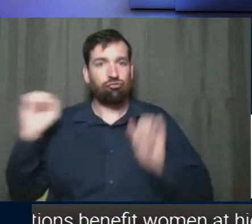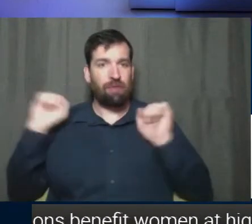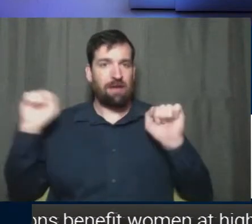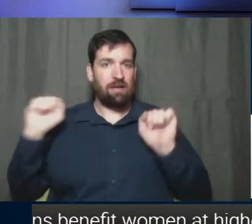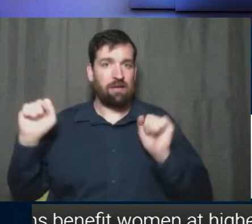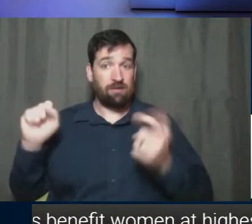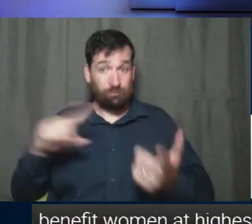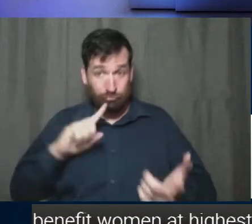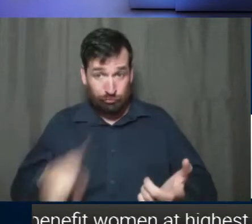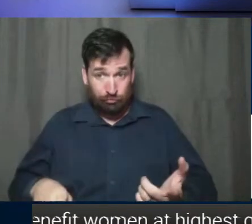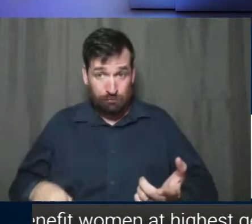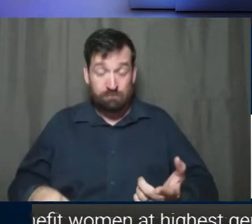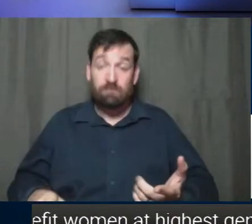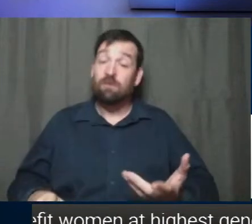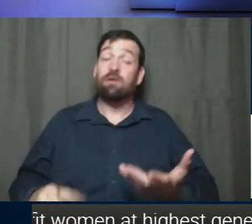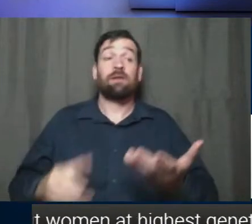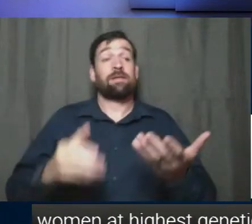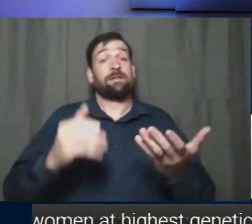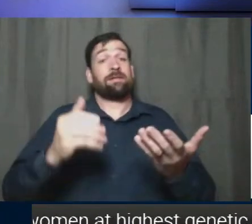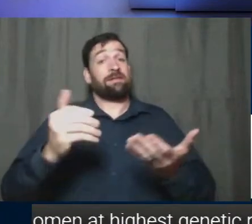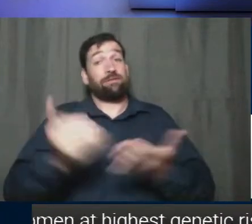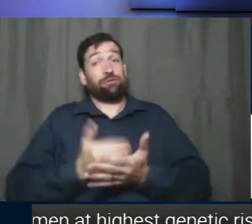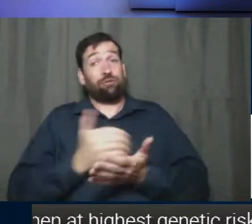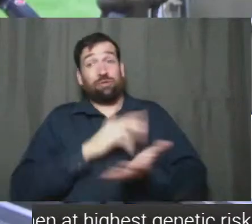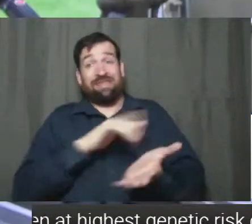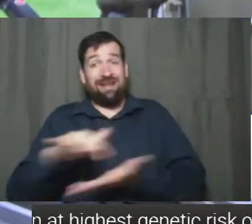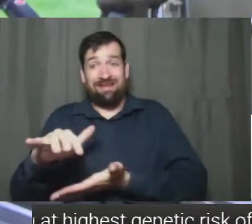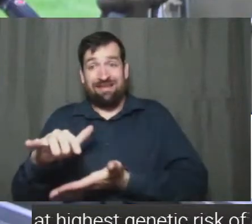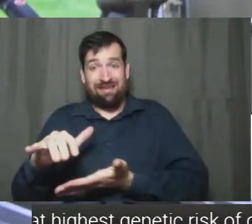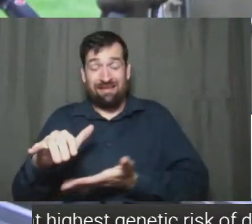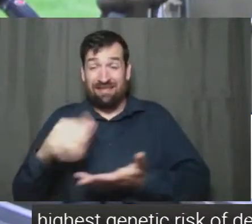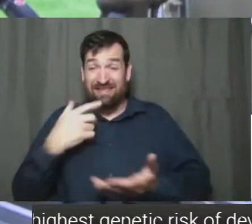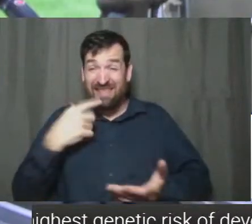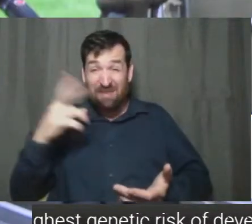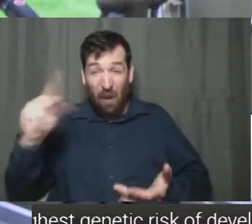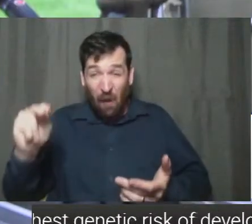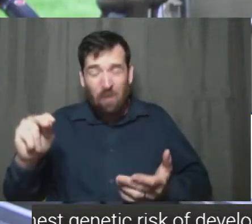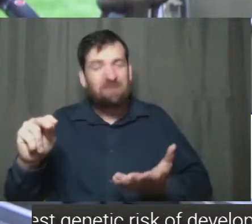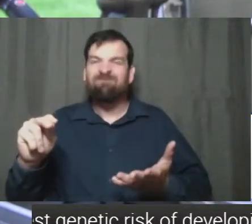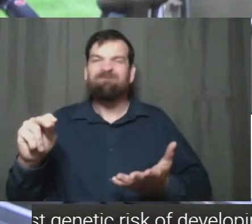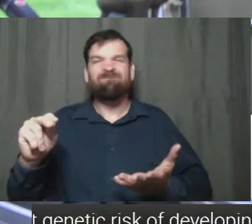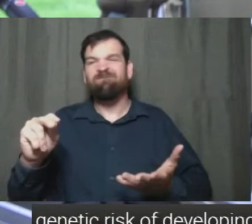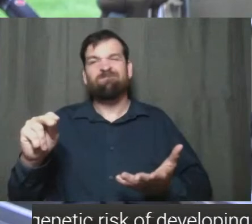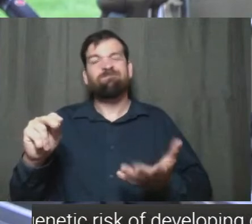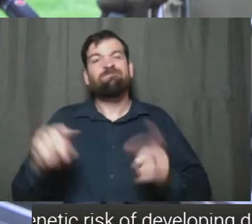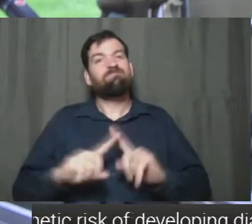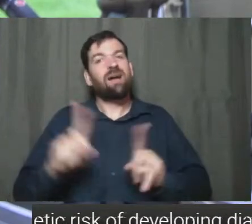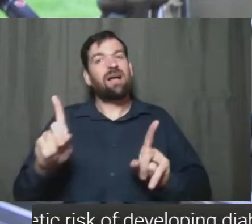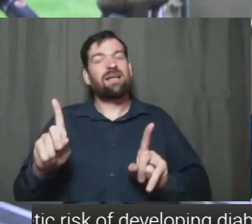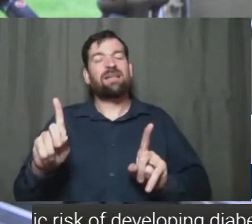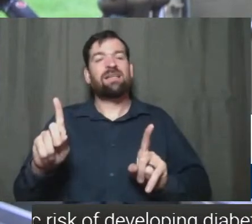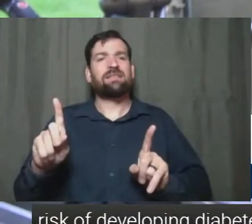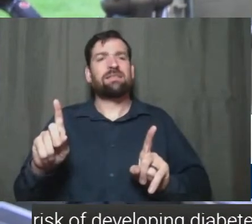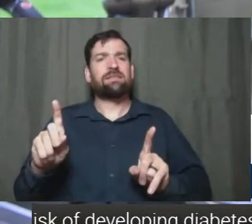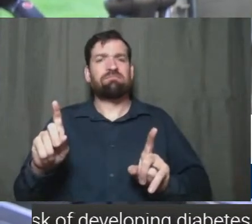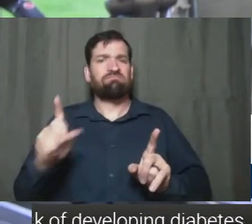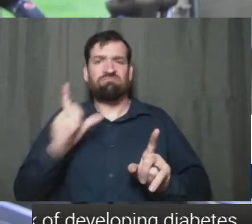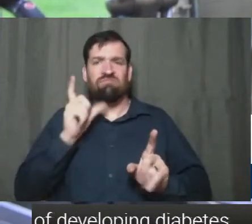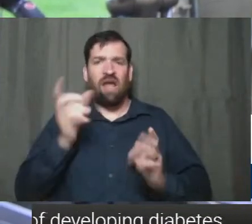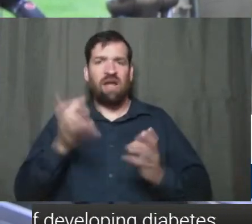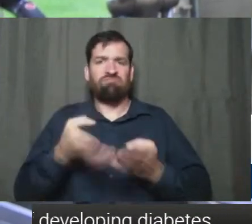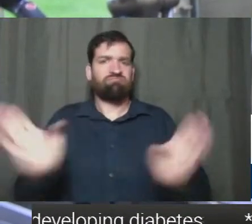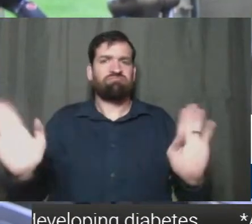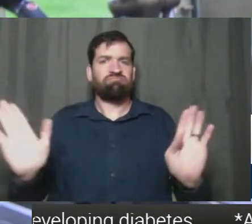This is a new study to me, so I'm not going to say no, but I would say that that's something that's not widely practiced right